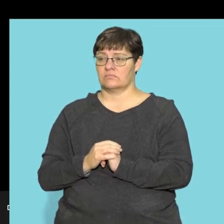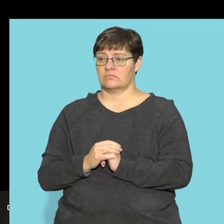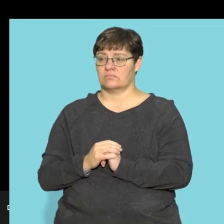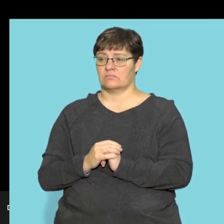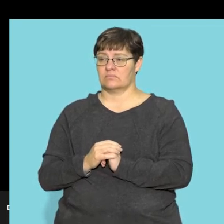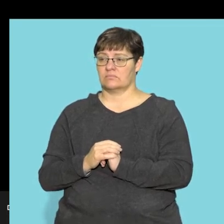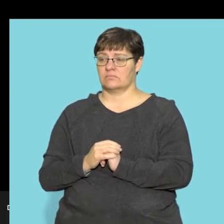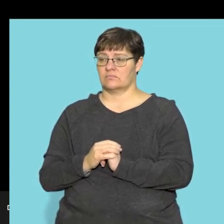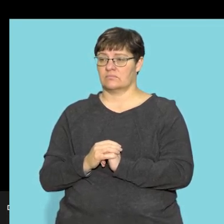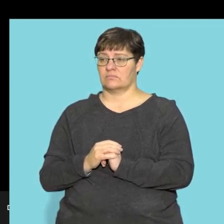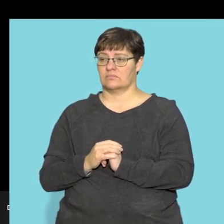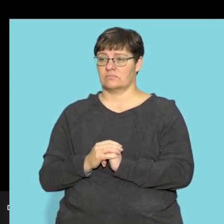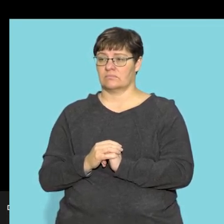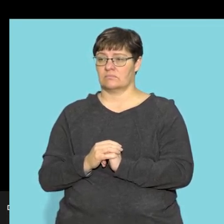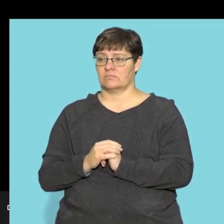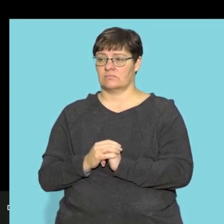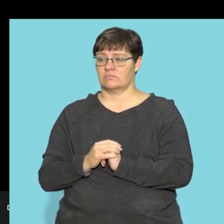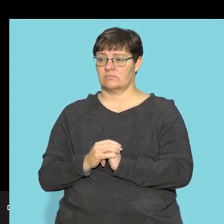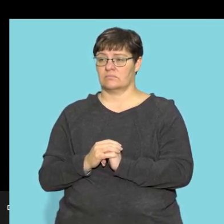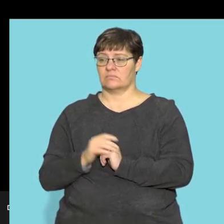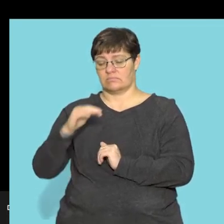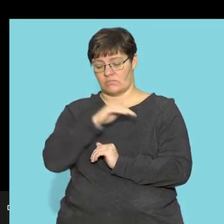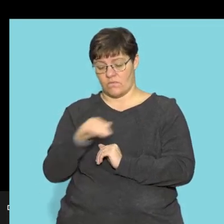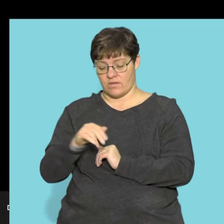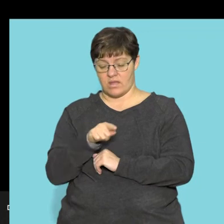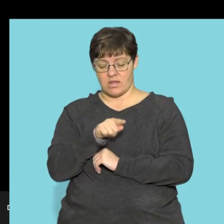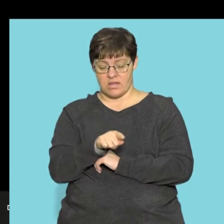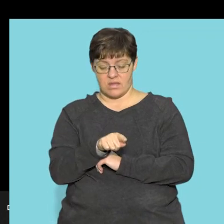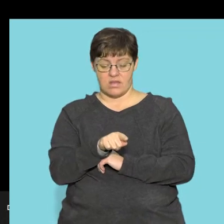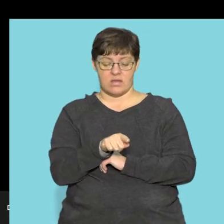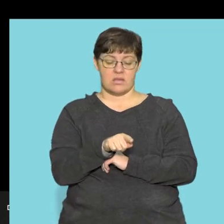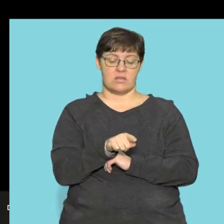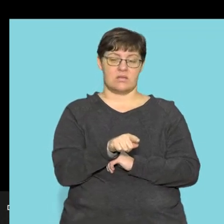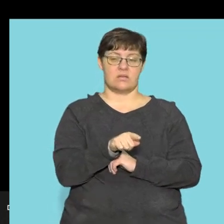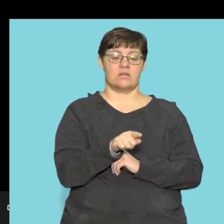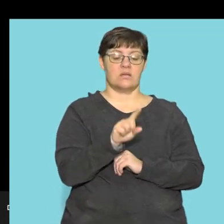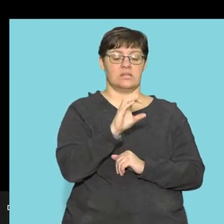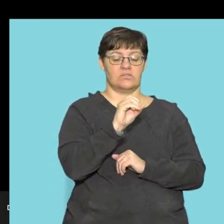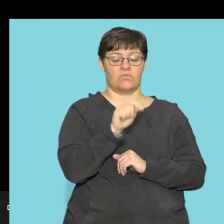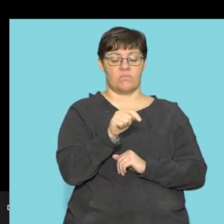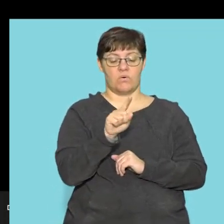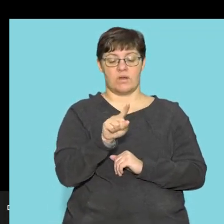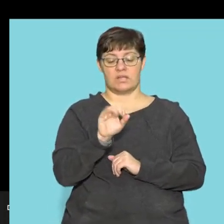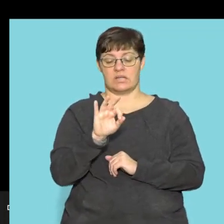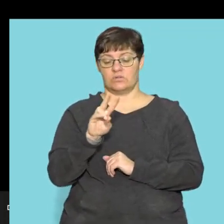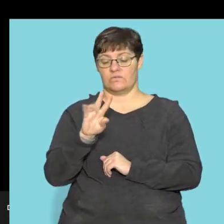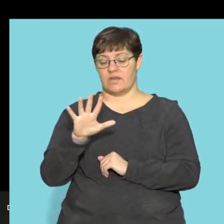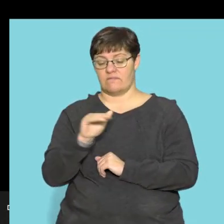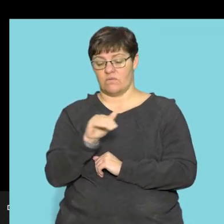108 minus 1, close the bracket, over another fraction,